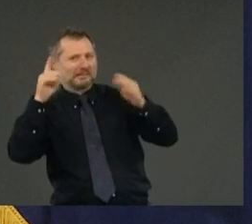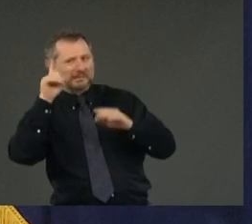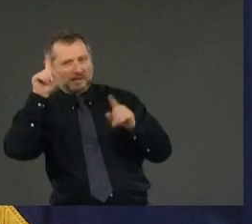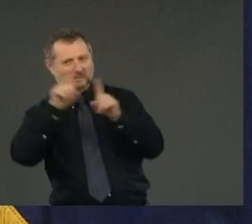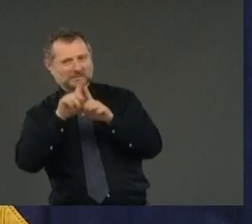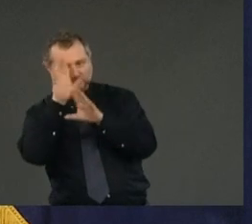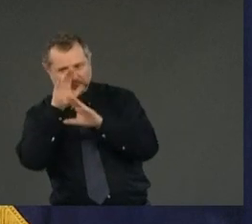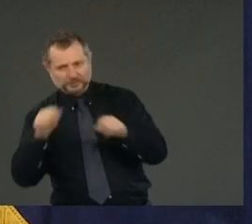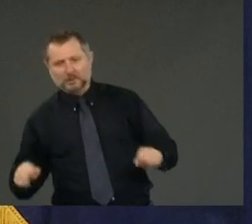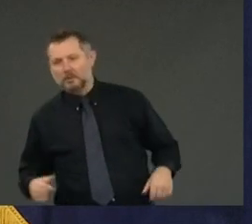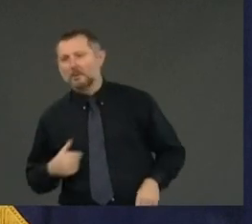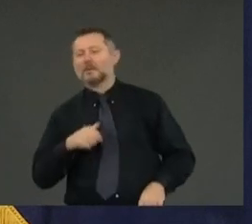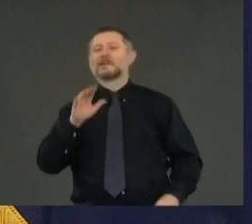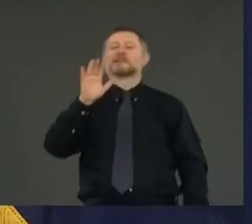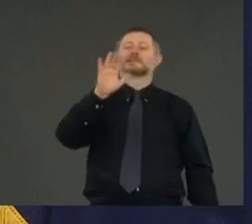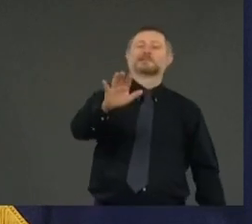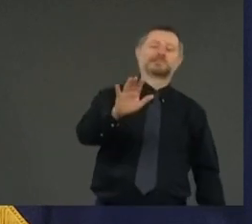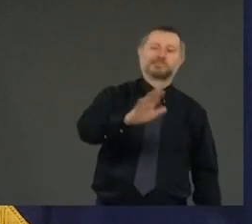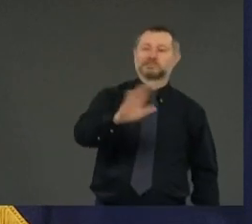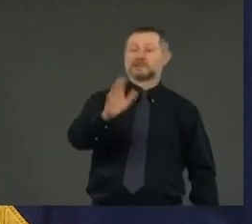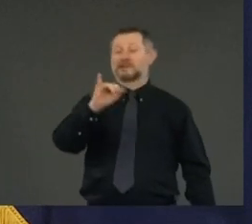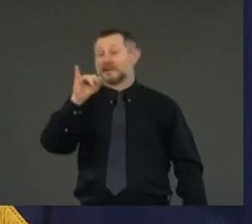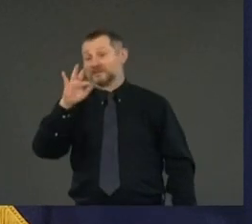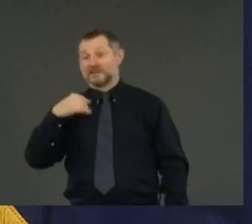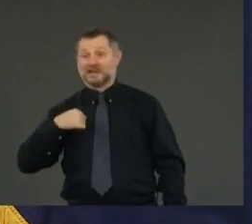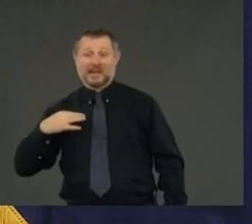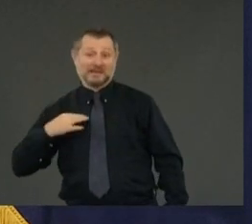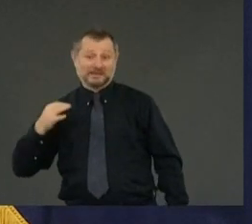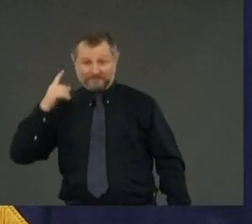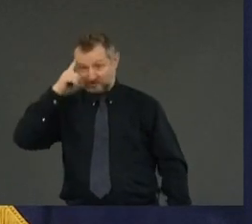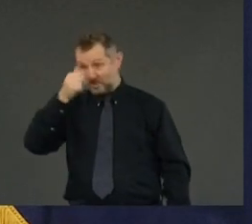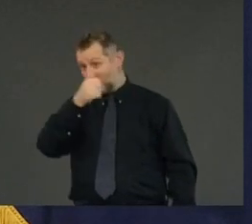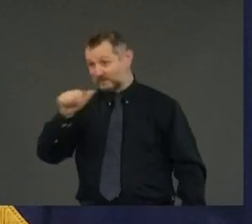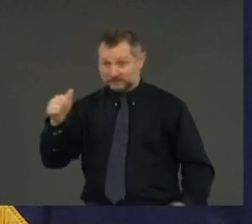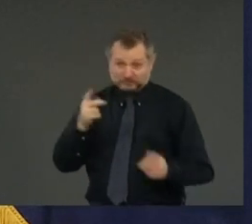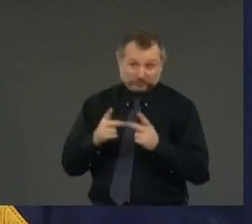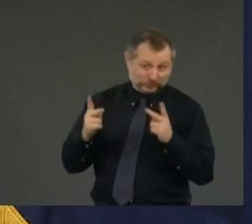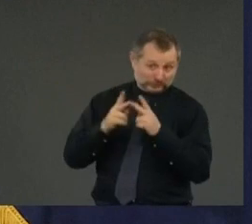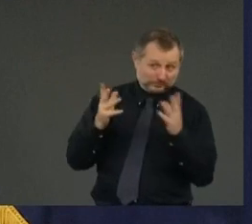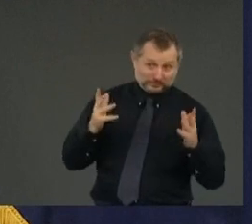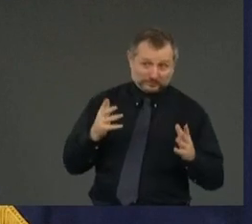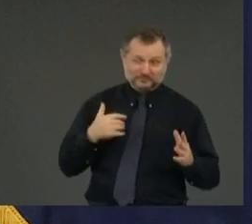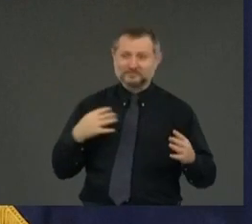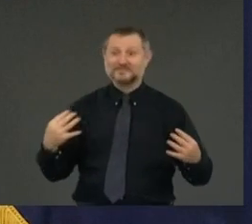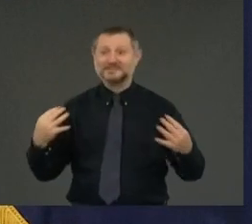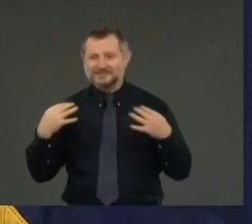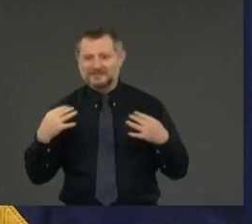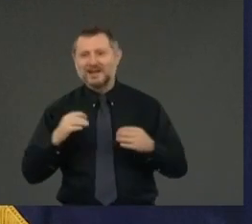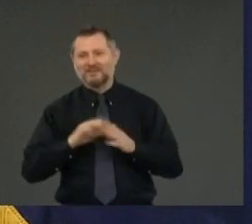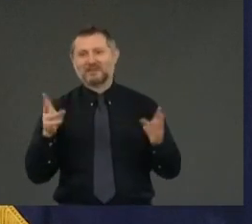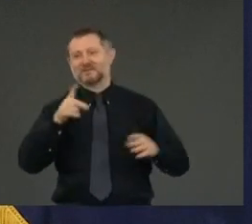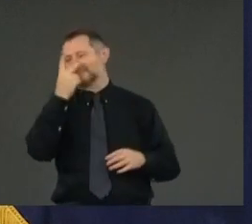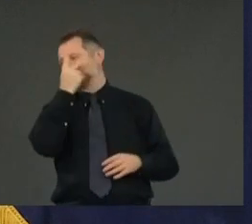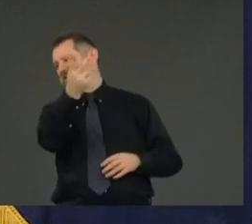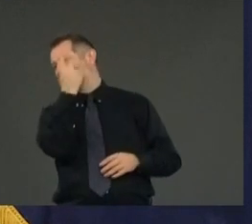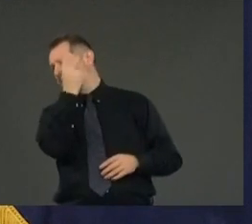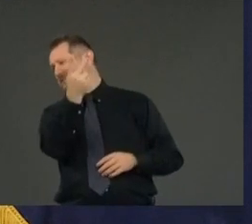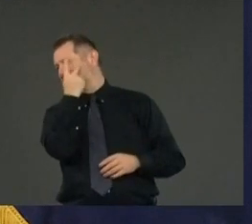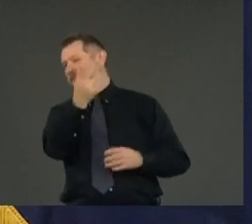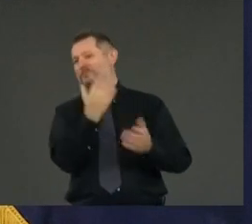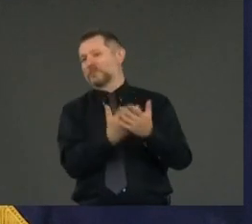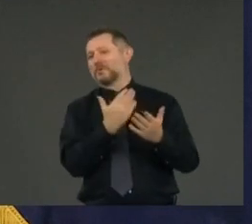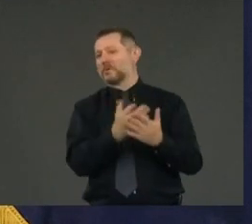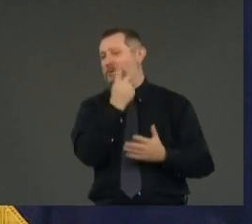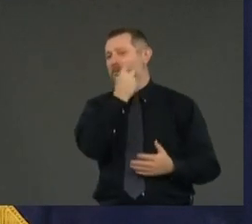even a candidate possibly for anything, it would have given all my critics an opportunity to say, oh, he's just running for